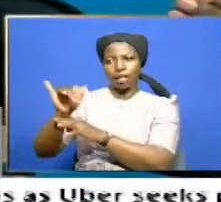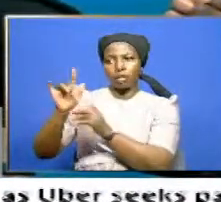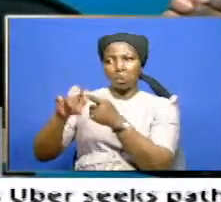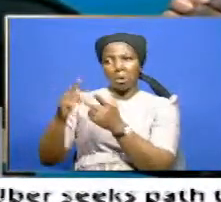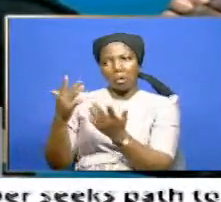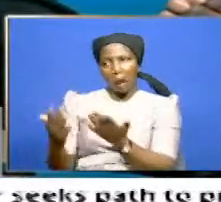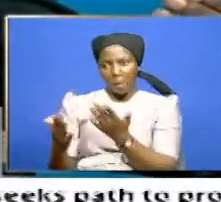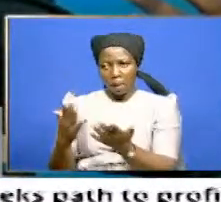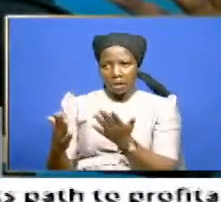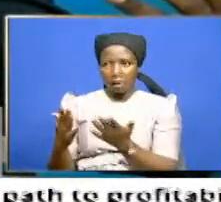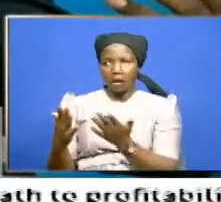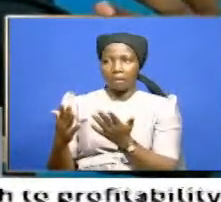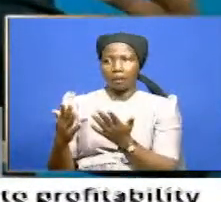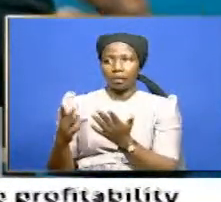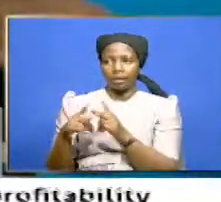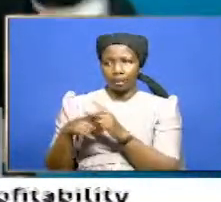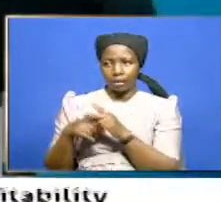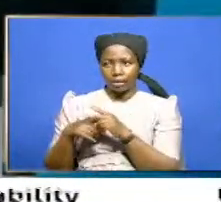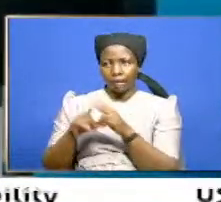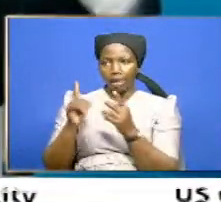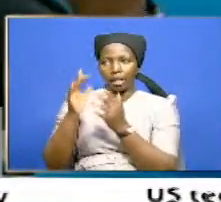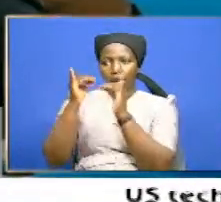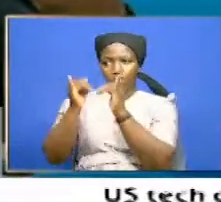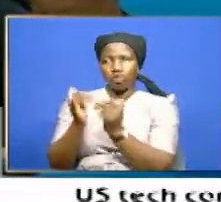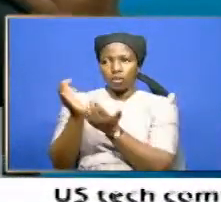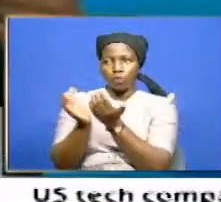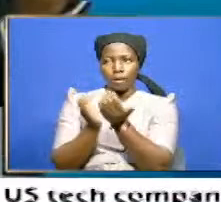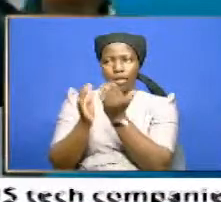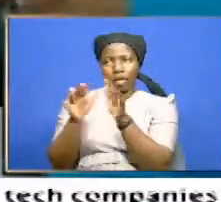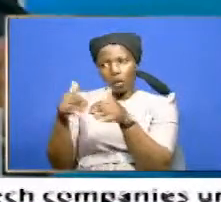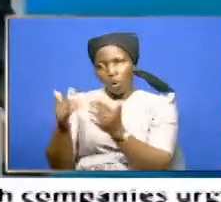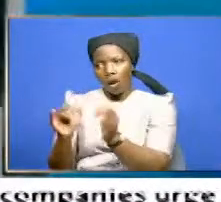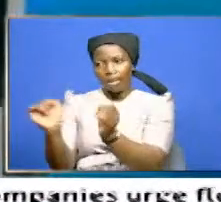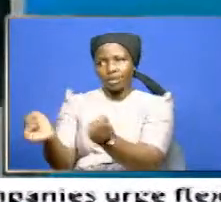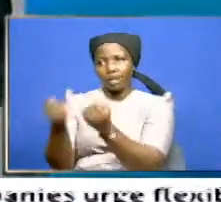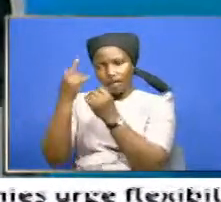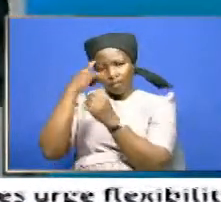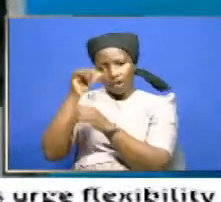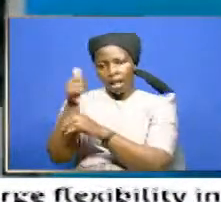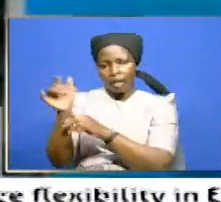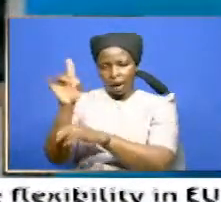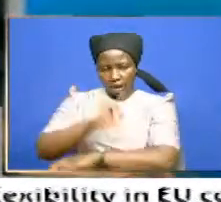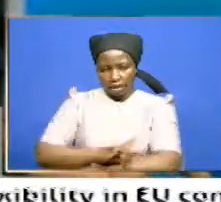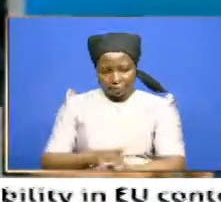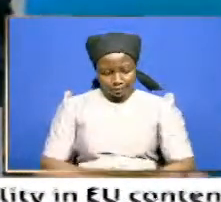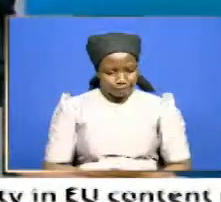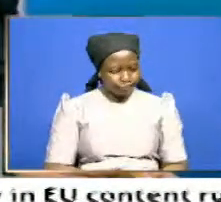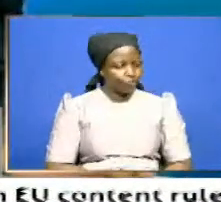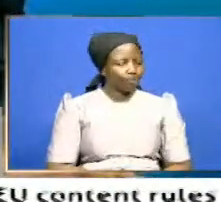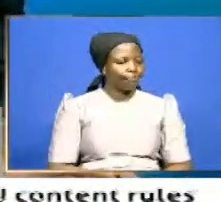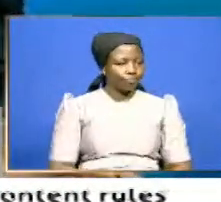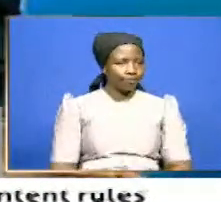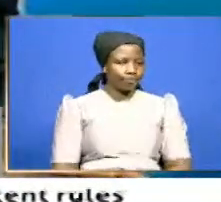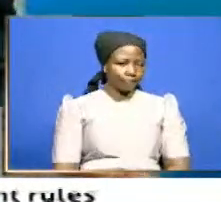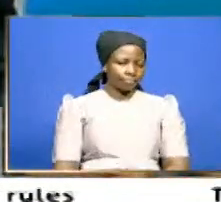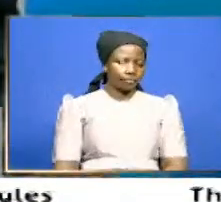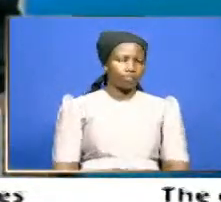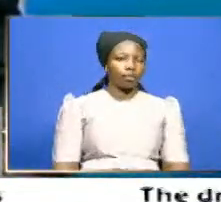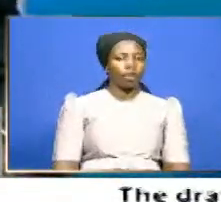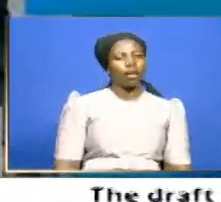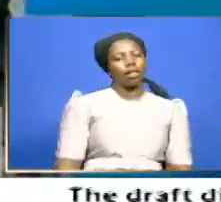either start up a new business or save it for another day. Save it for another day. Yes. Very